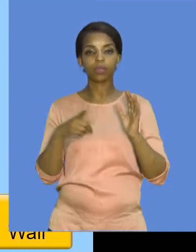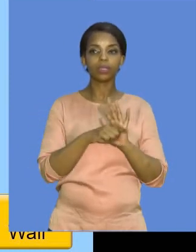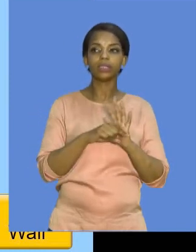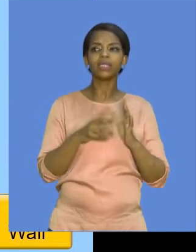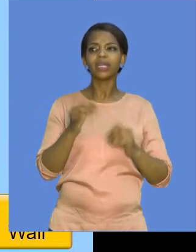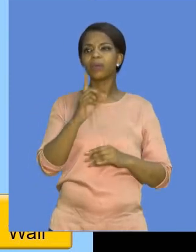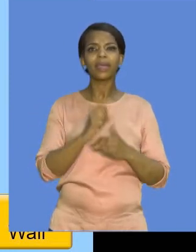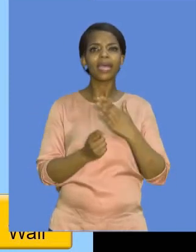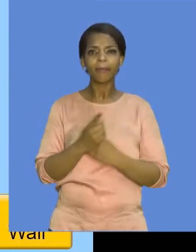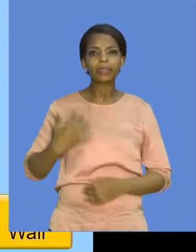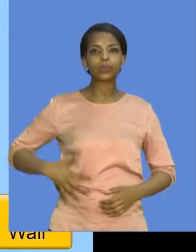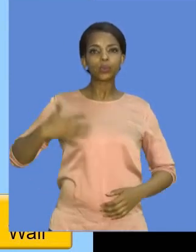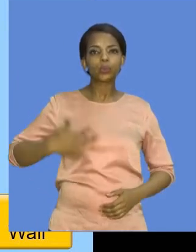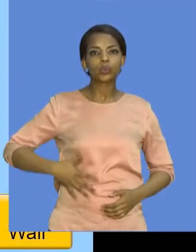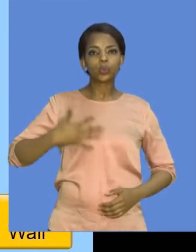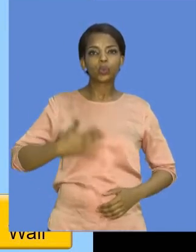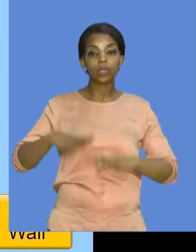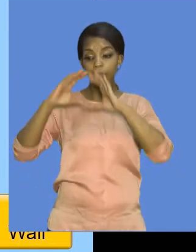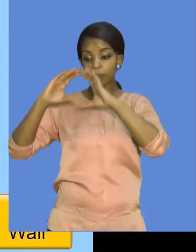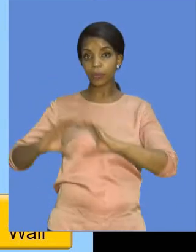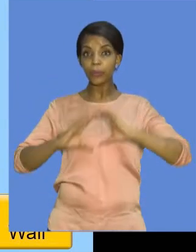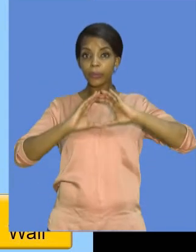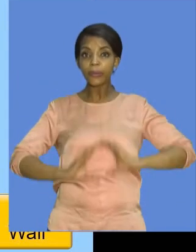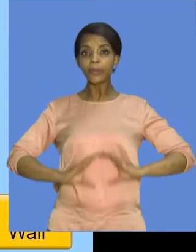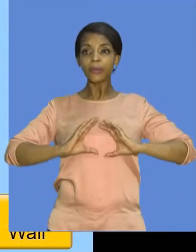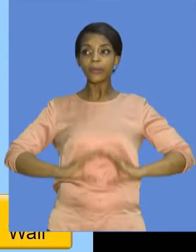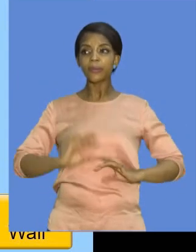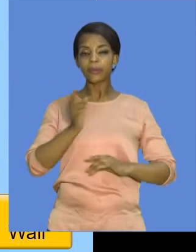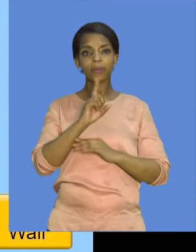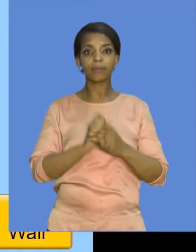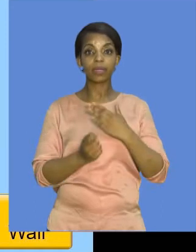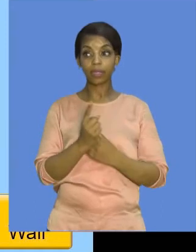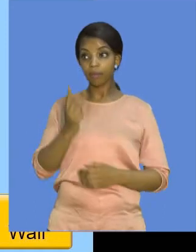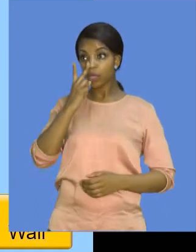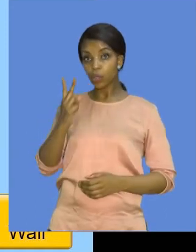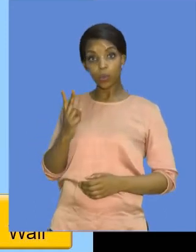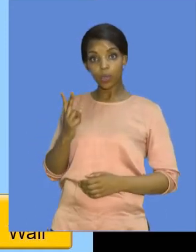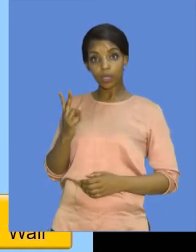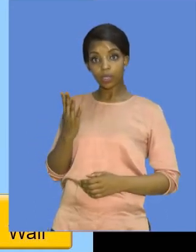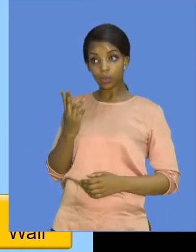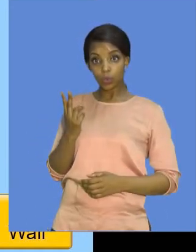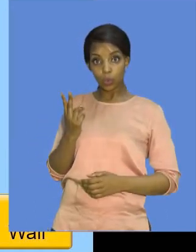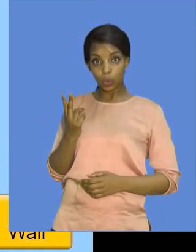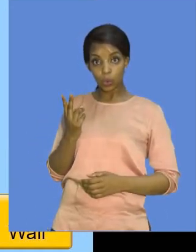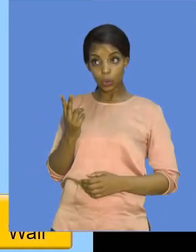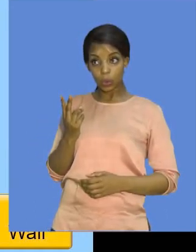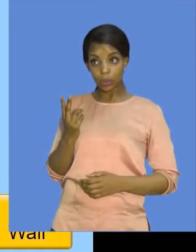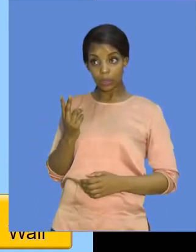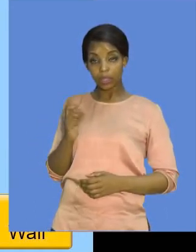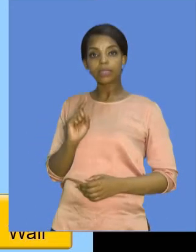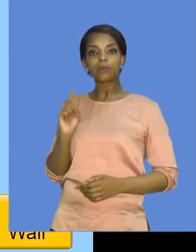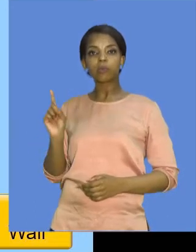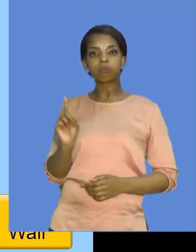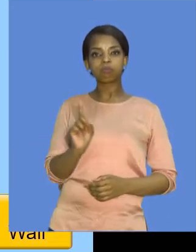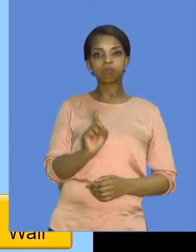two against each other? Just look at that, okay? Look at the changes that have happened. And look at, observe the